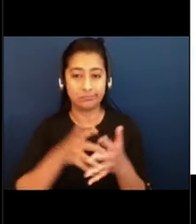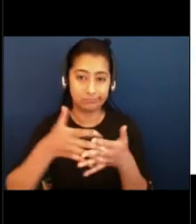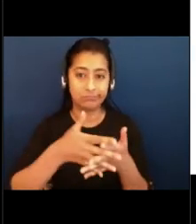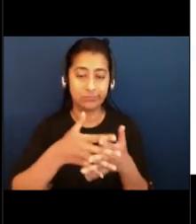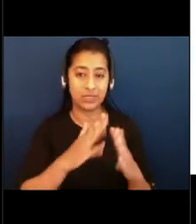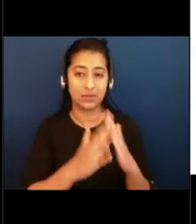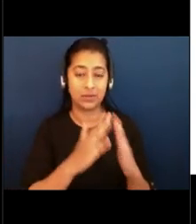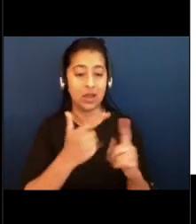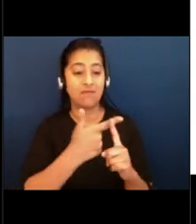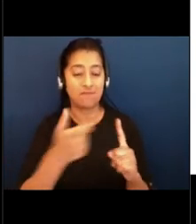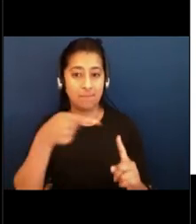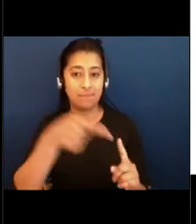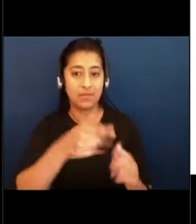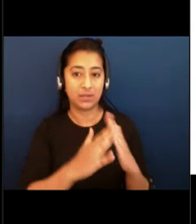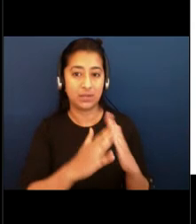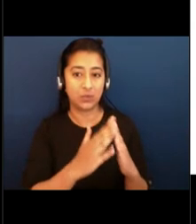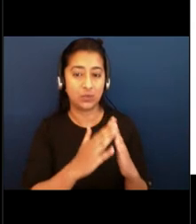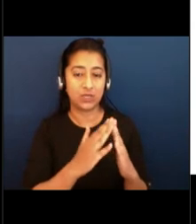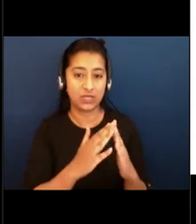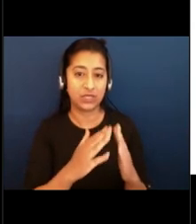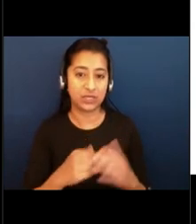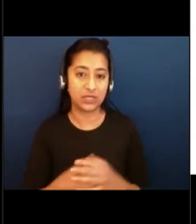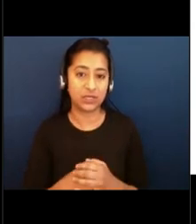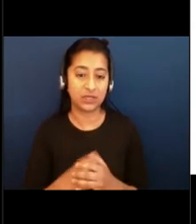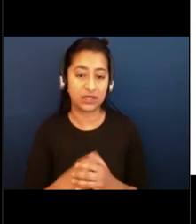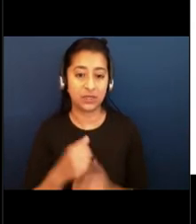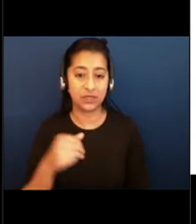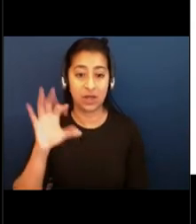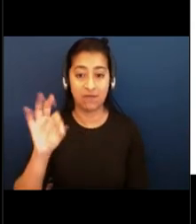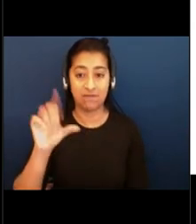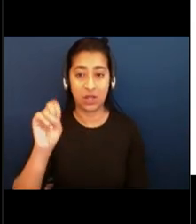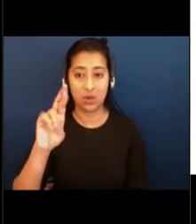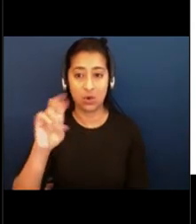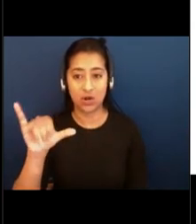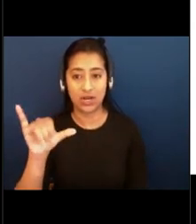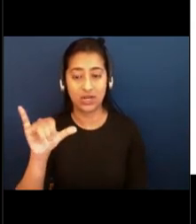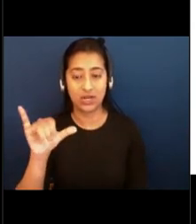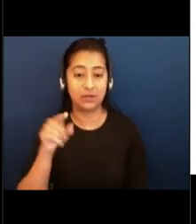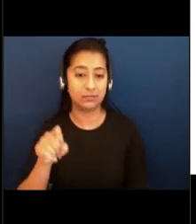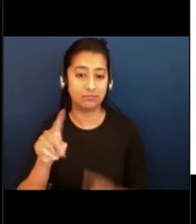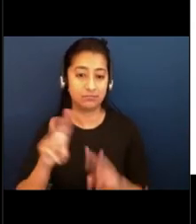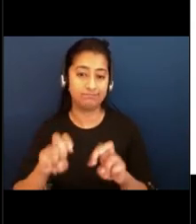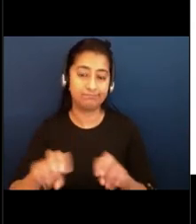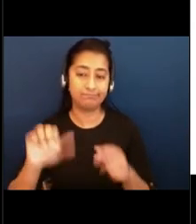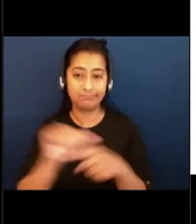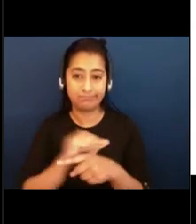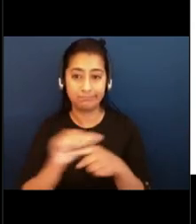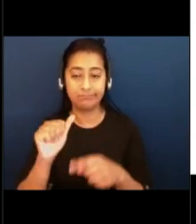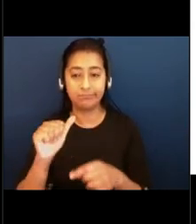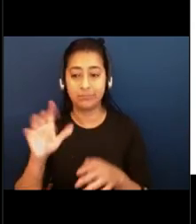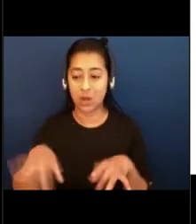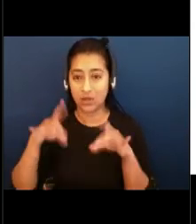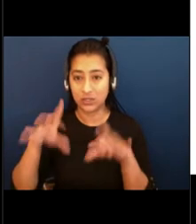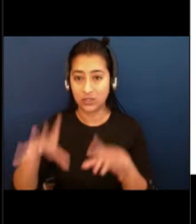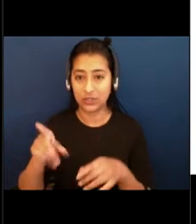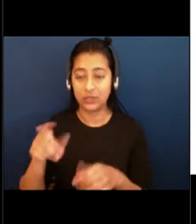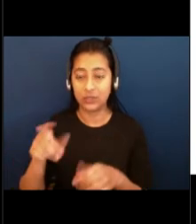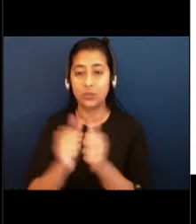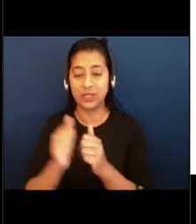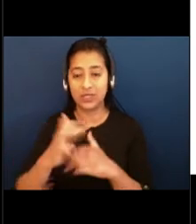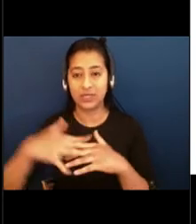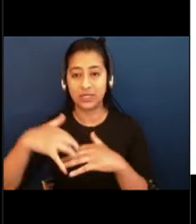the community. And Margaret Flory looking at training in Australia with Indigenous